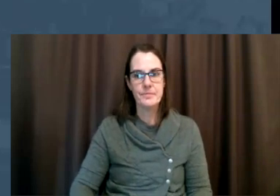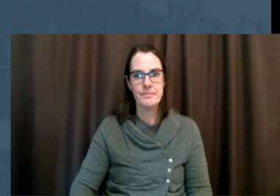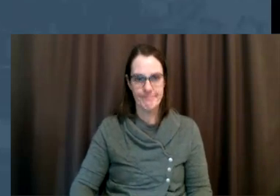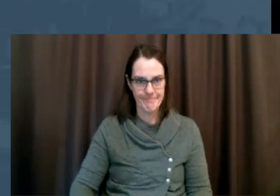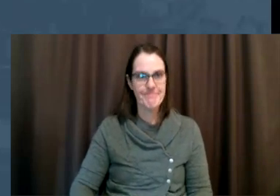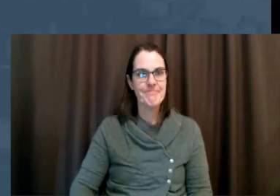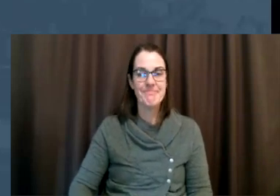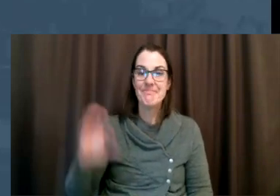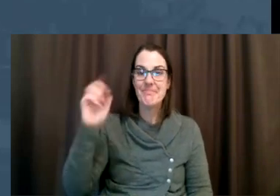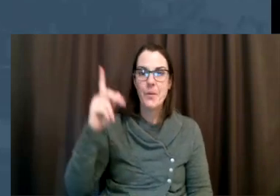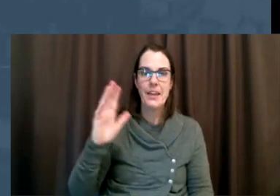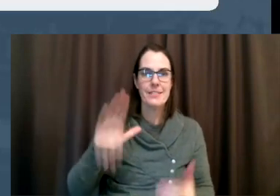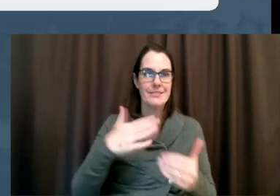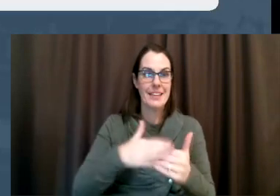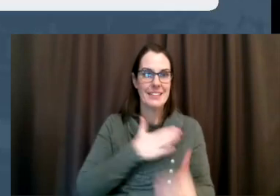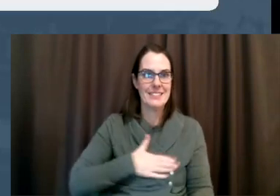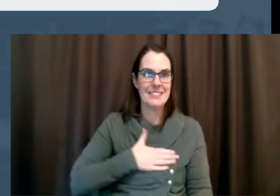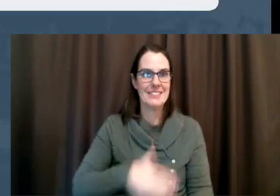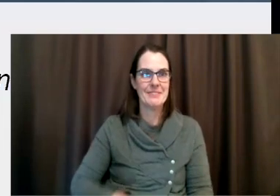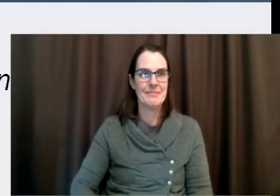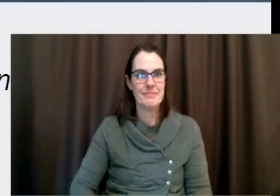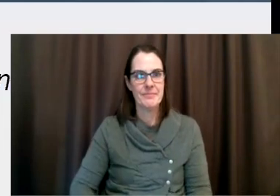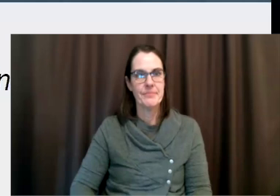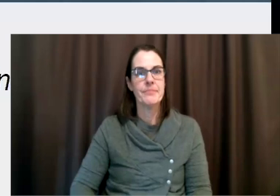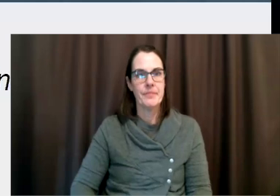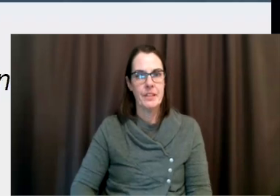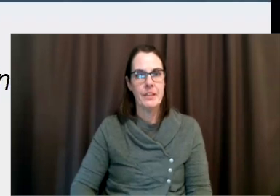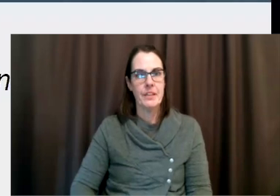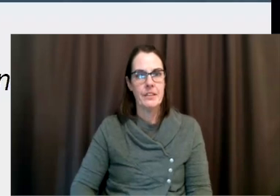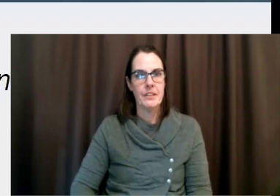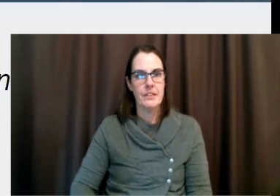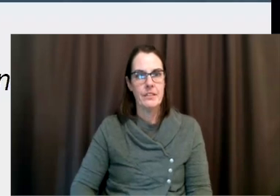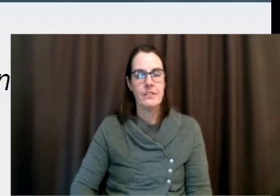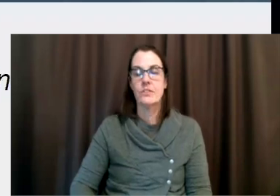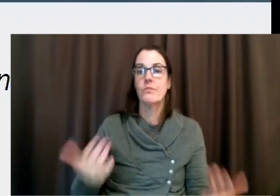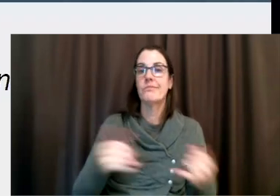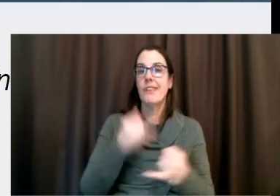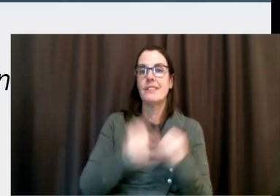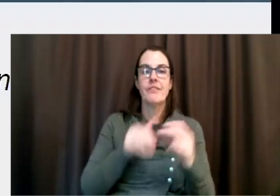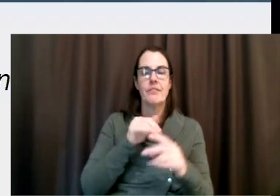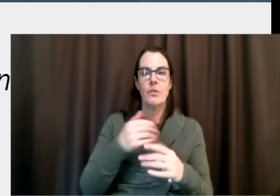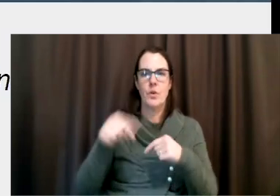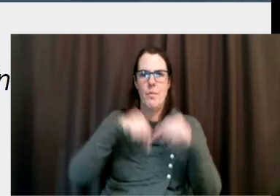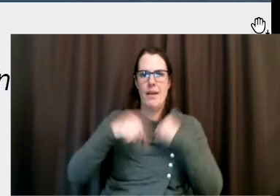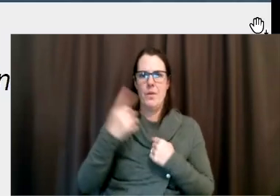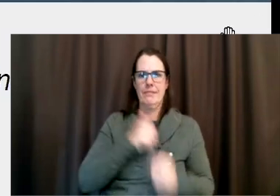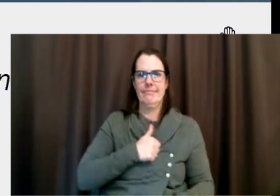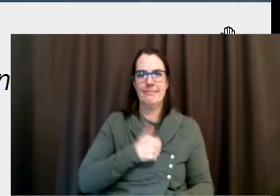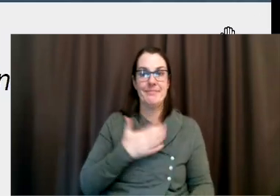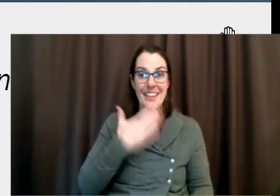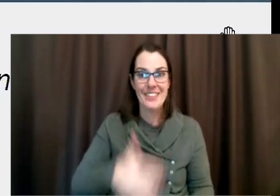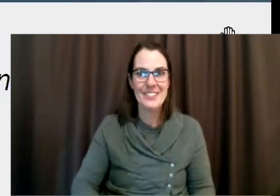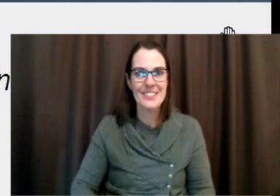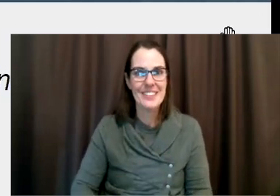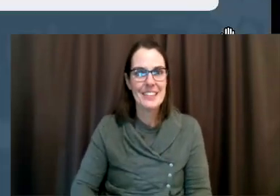Okay, so next slide. Just as a final reminder, back one,